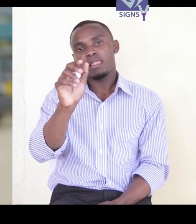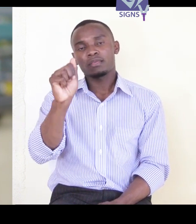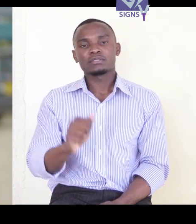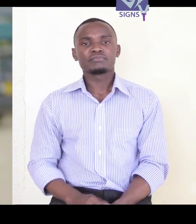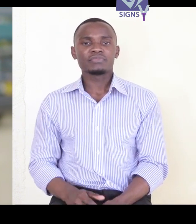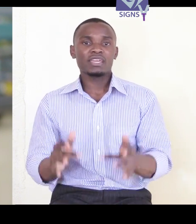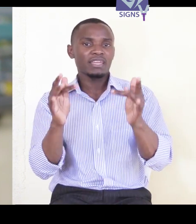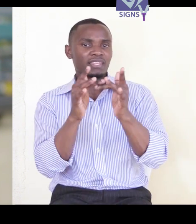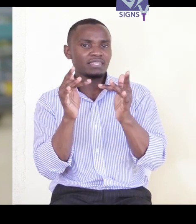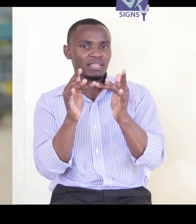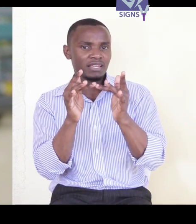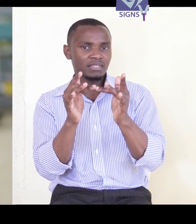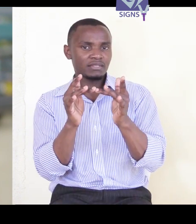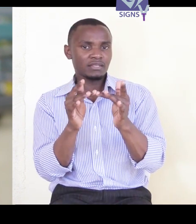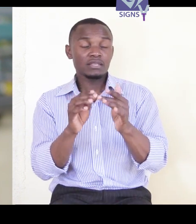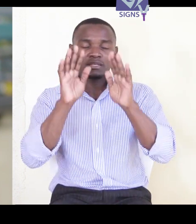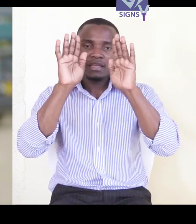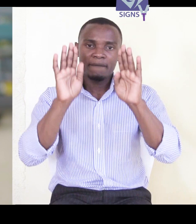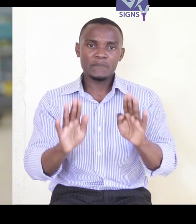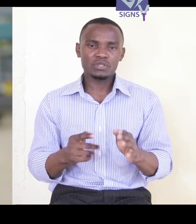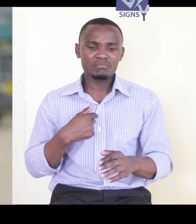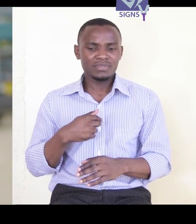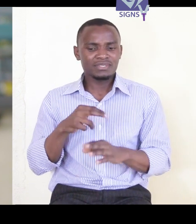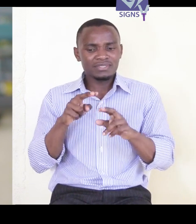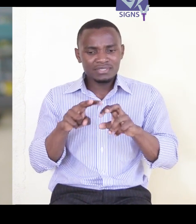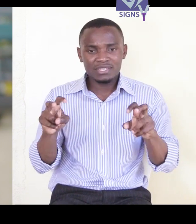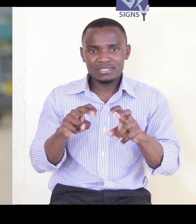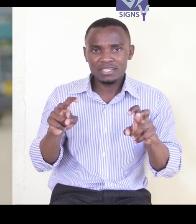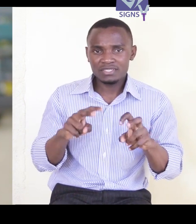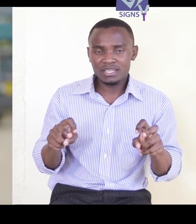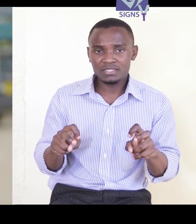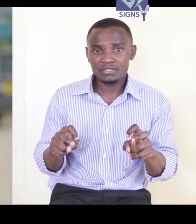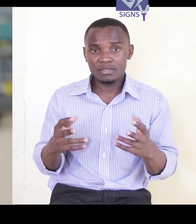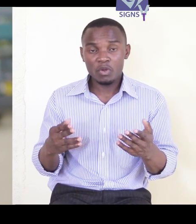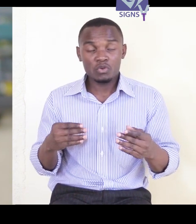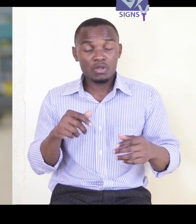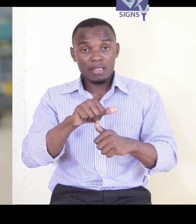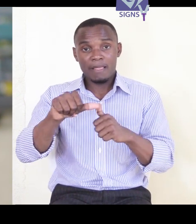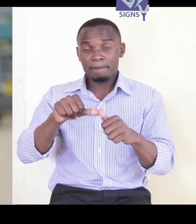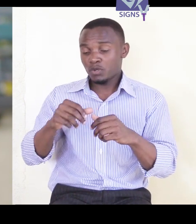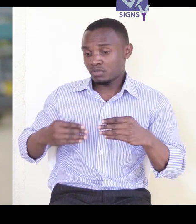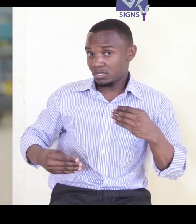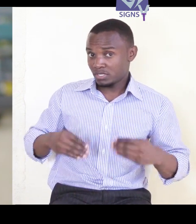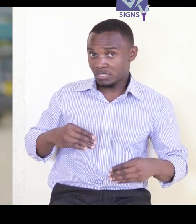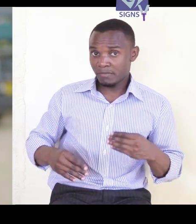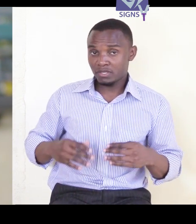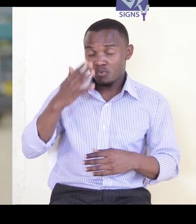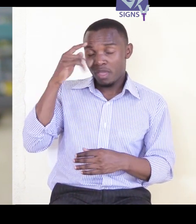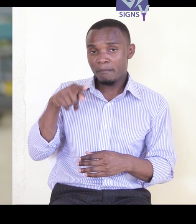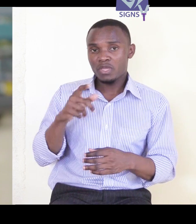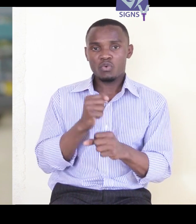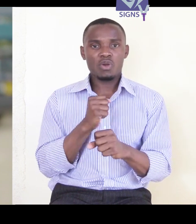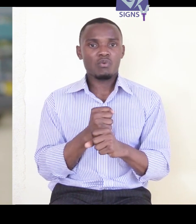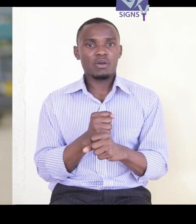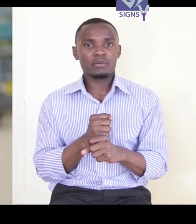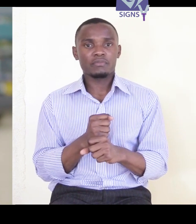when I want to do my research in the house, because I keep searching about issues concerning disability because it is the area